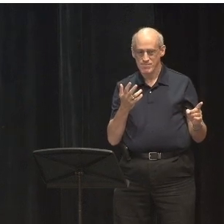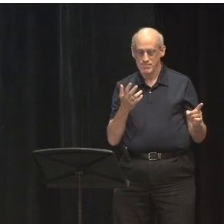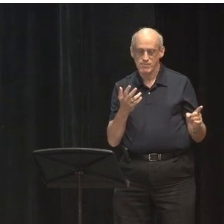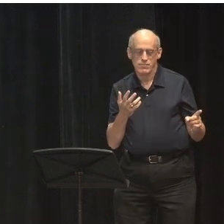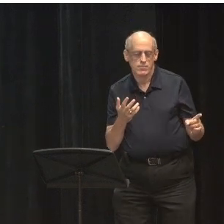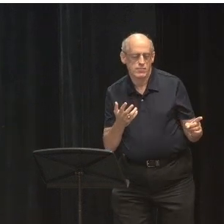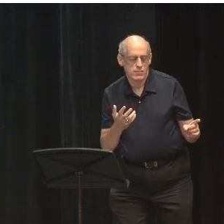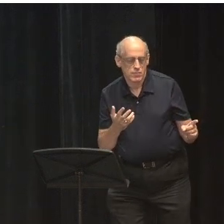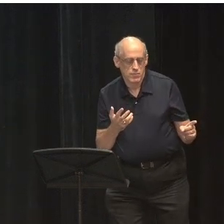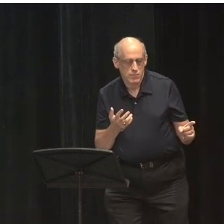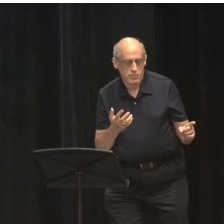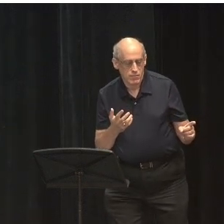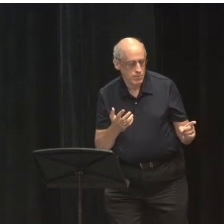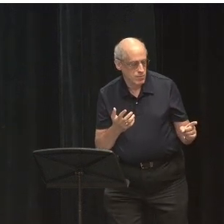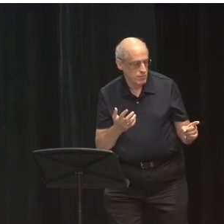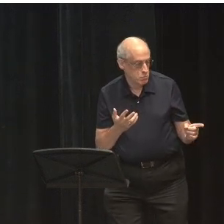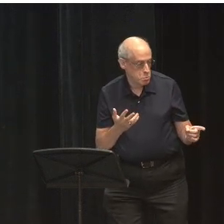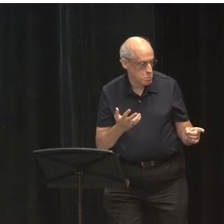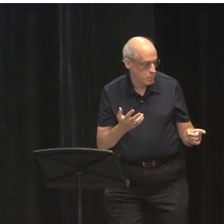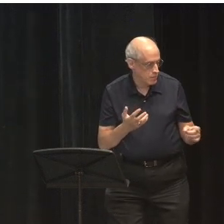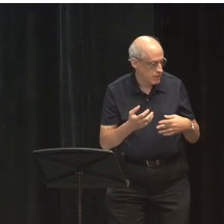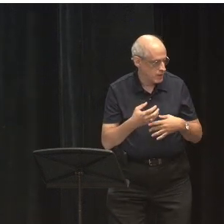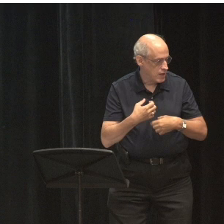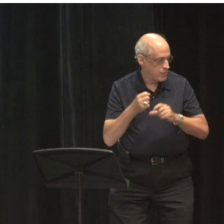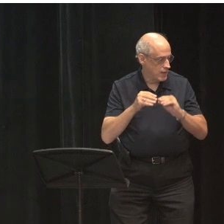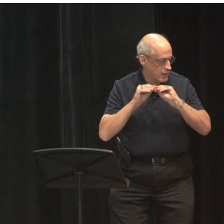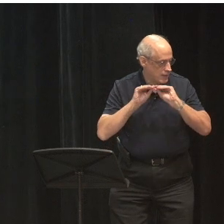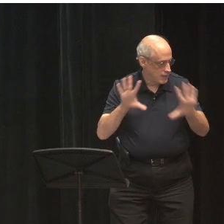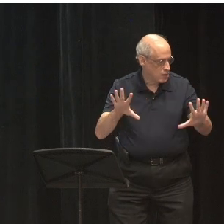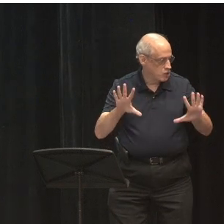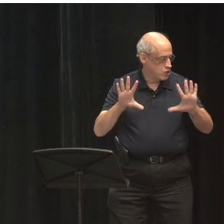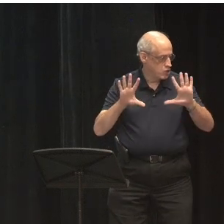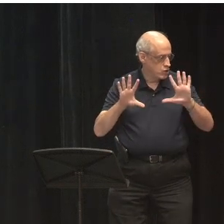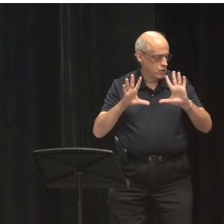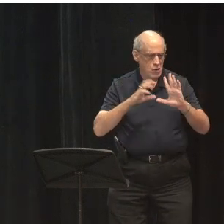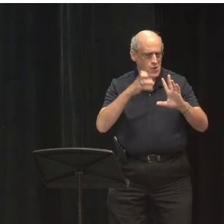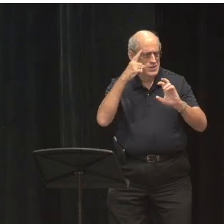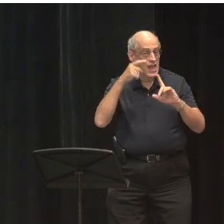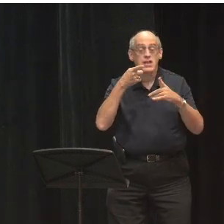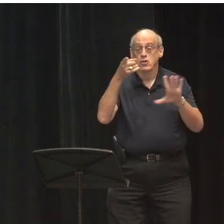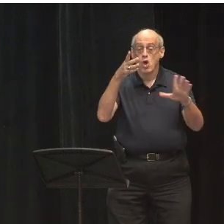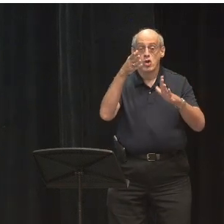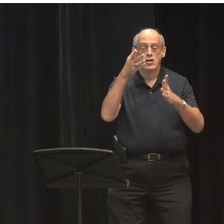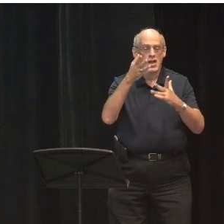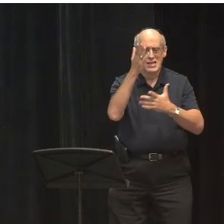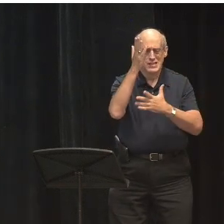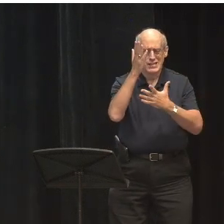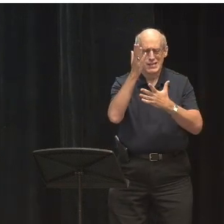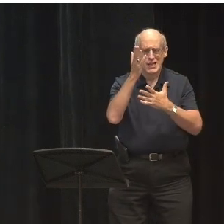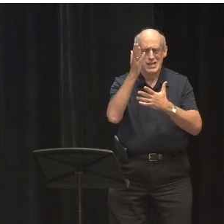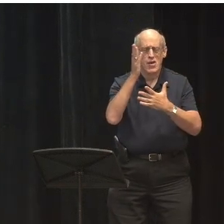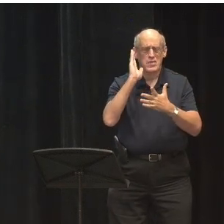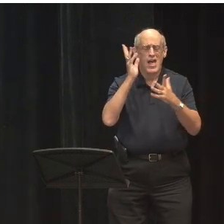the equivalent of a clear cut to make it easier to get machinery. And while I understand that, you're taking out unnecessarily,